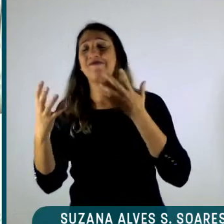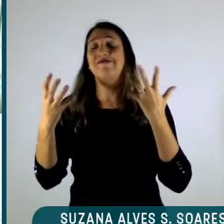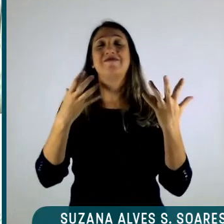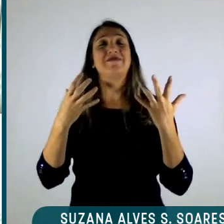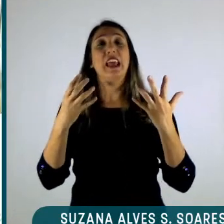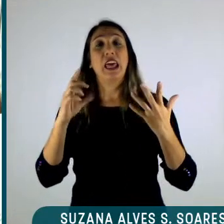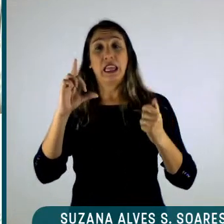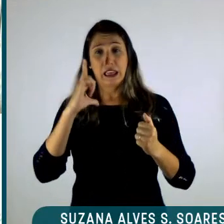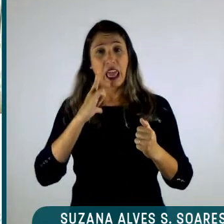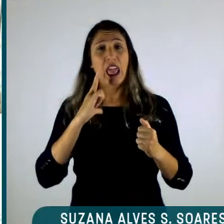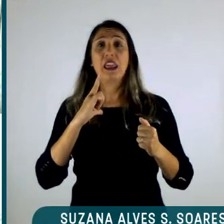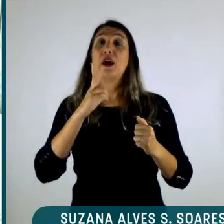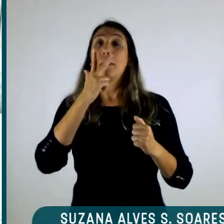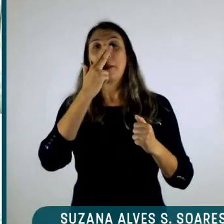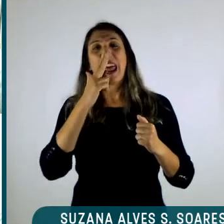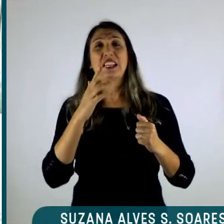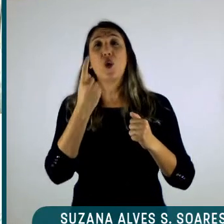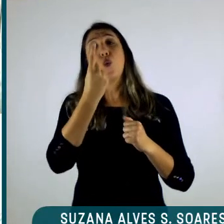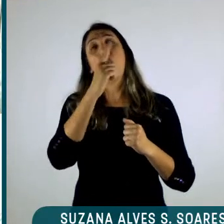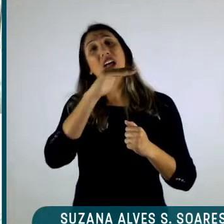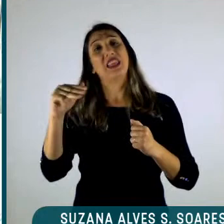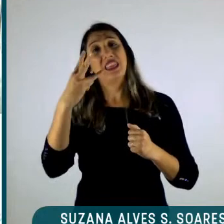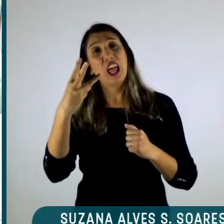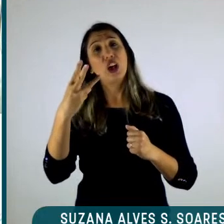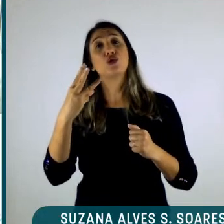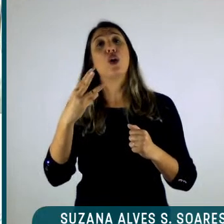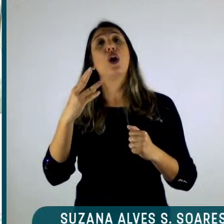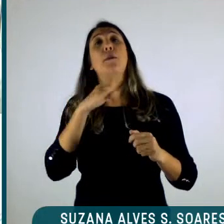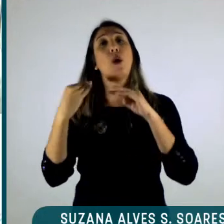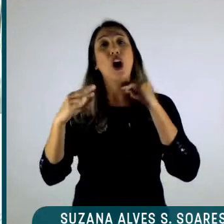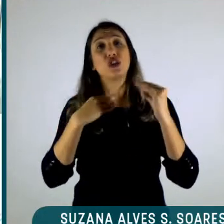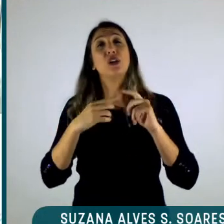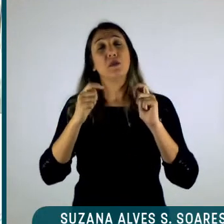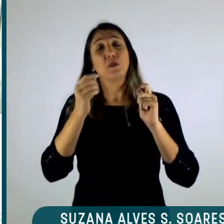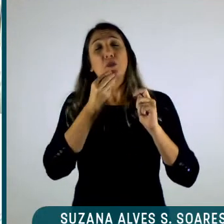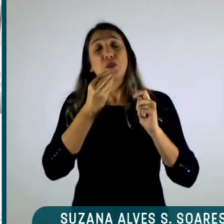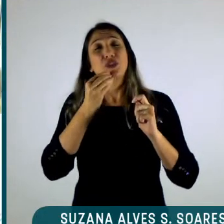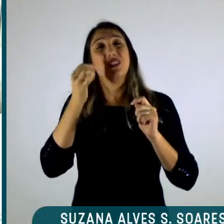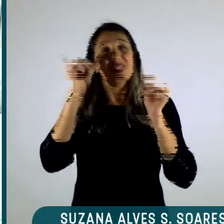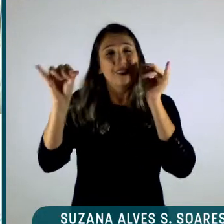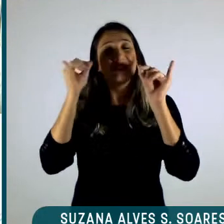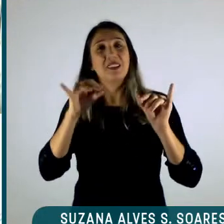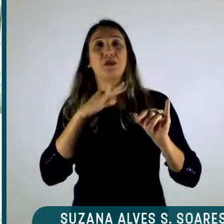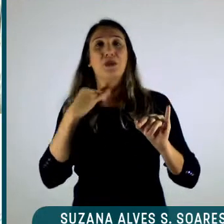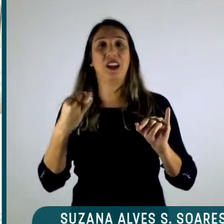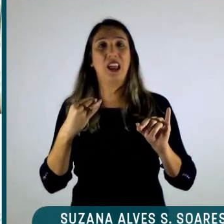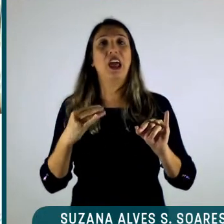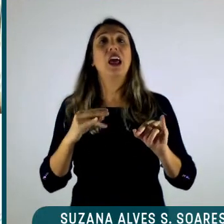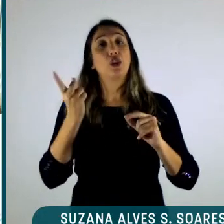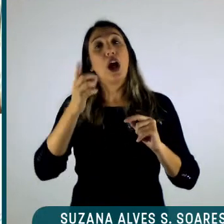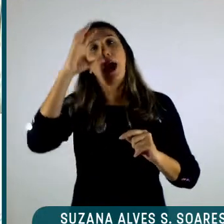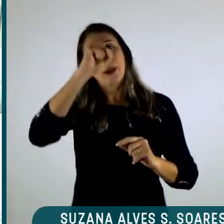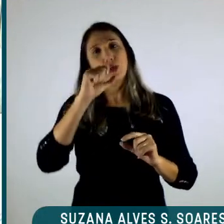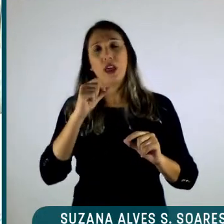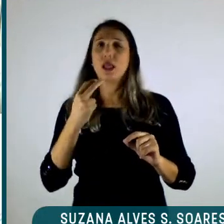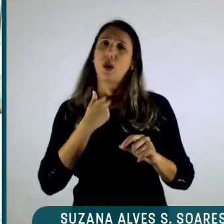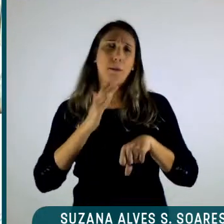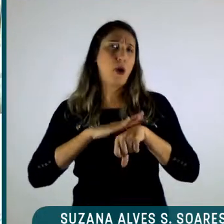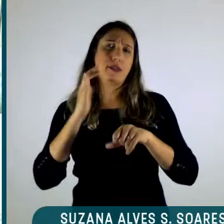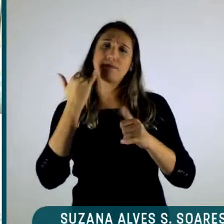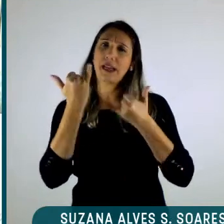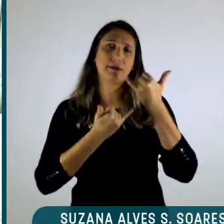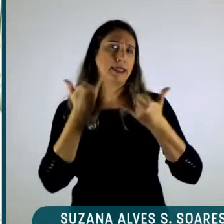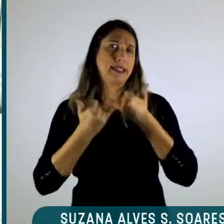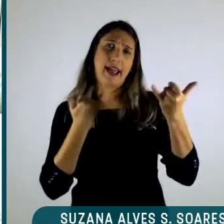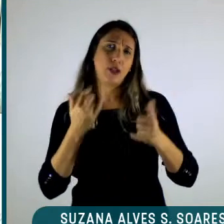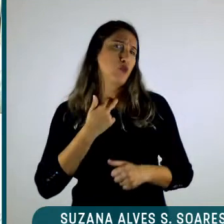the all the infrastructure is not adequate, all the death that could be avoided. The legacy is we can